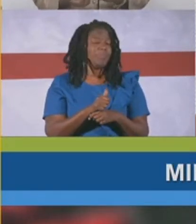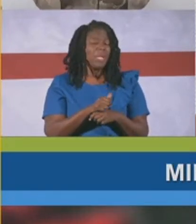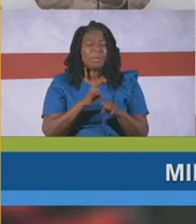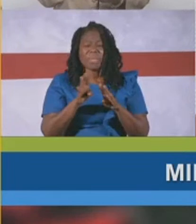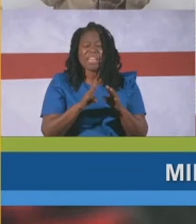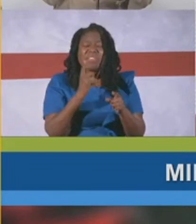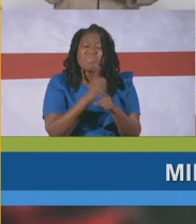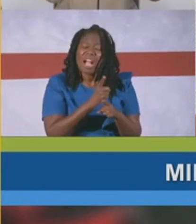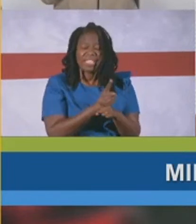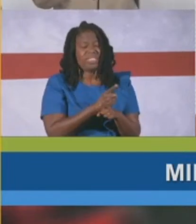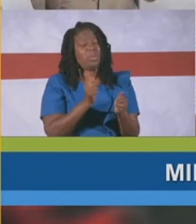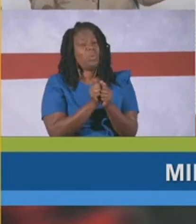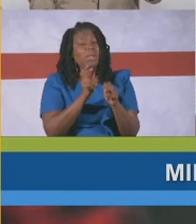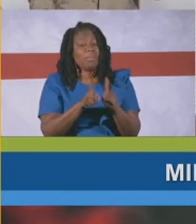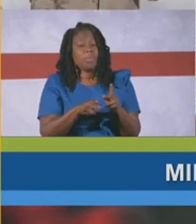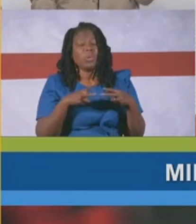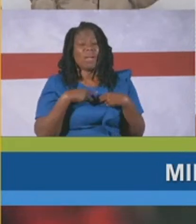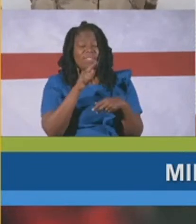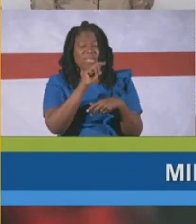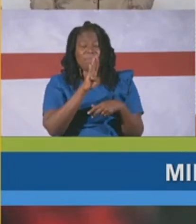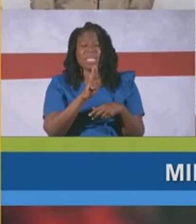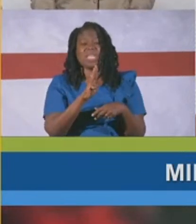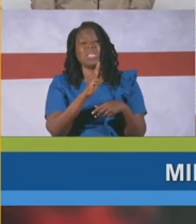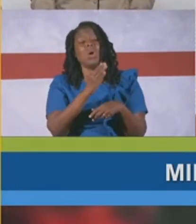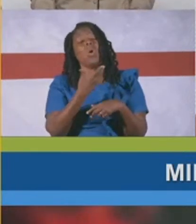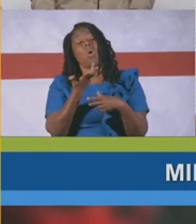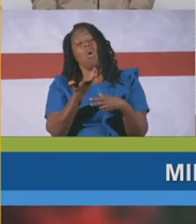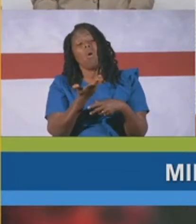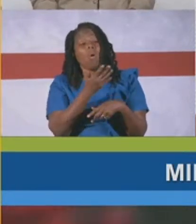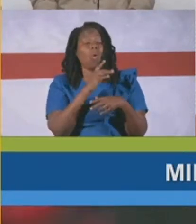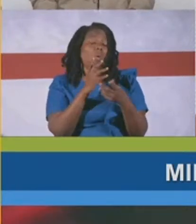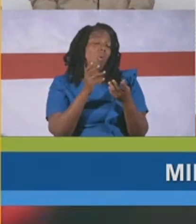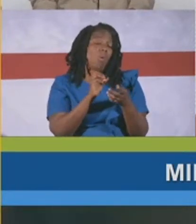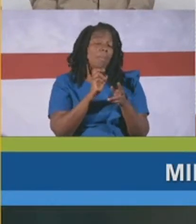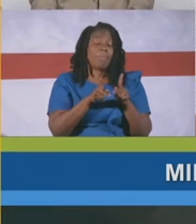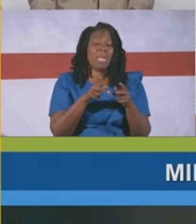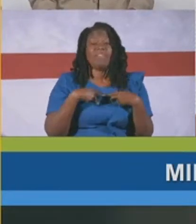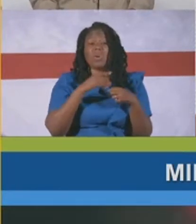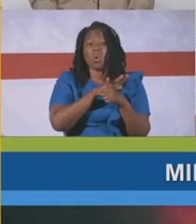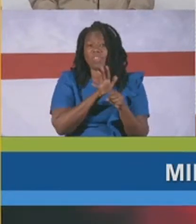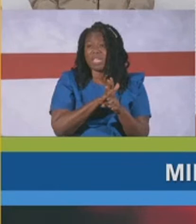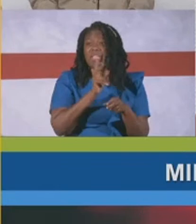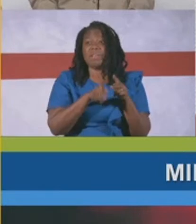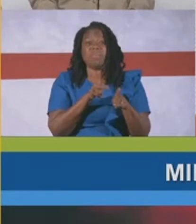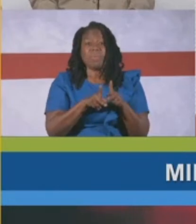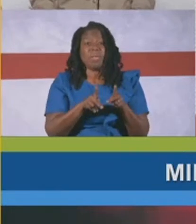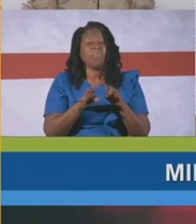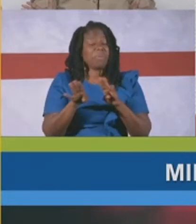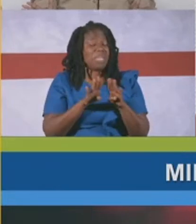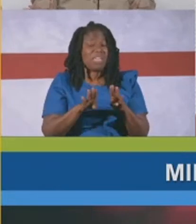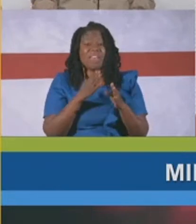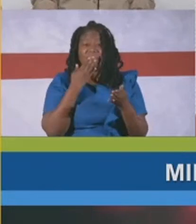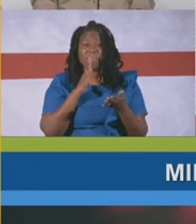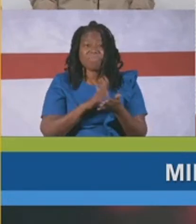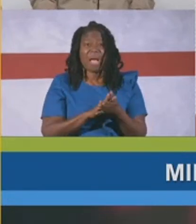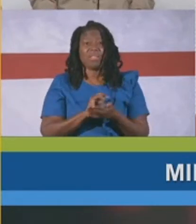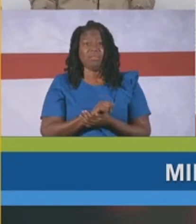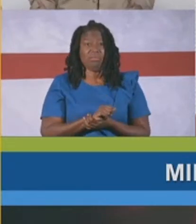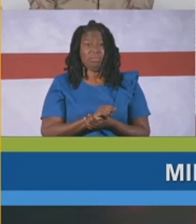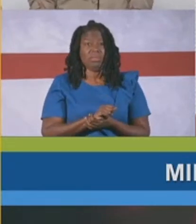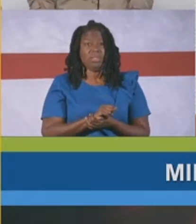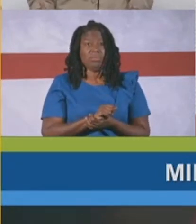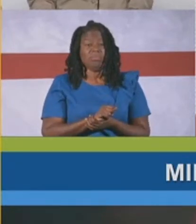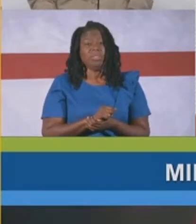in their own homes. This mounts another level of anxiety. Coming out of this, feeling